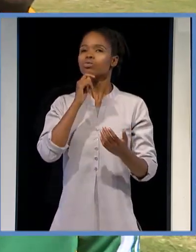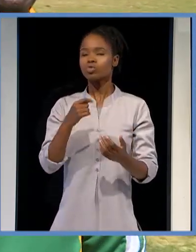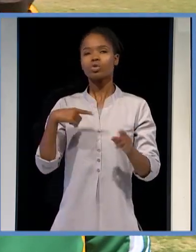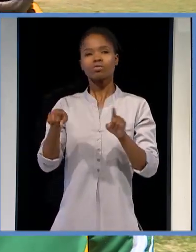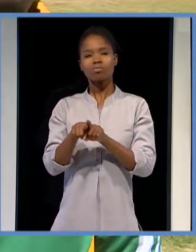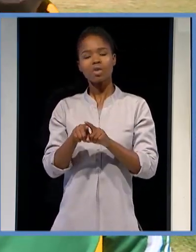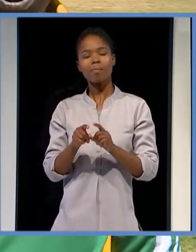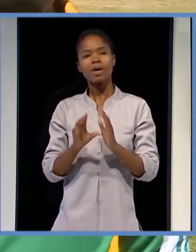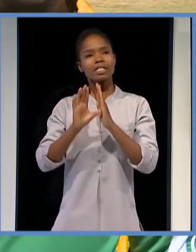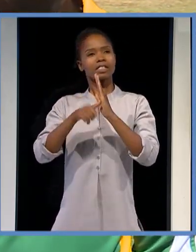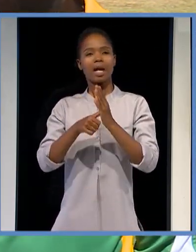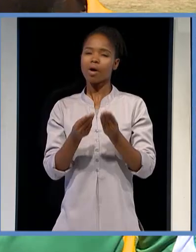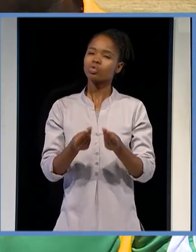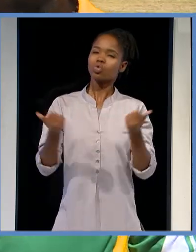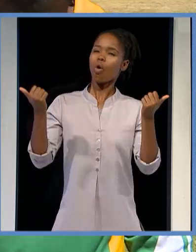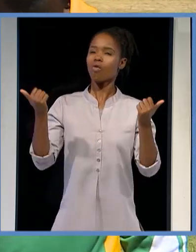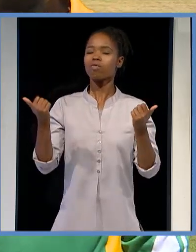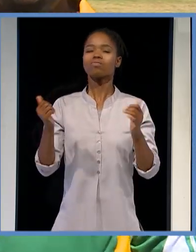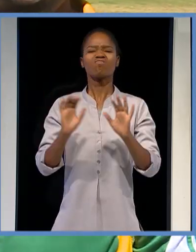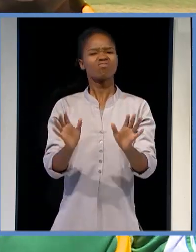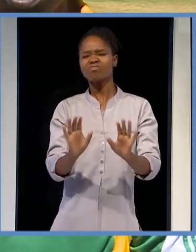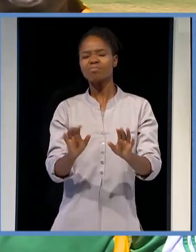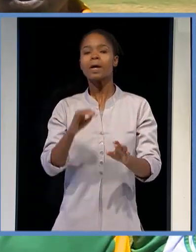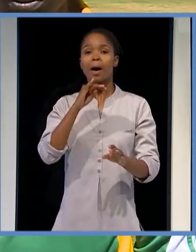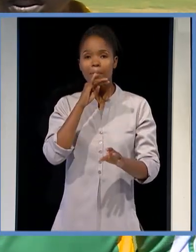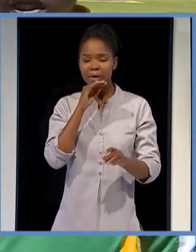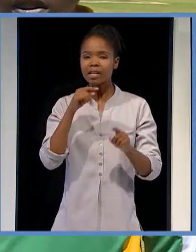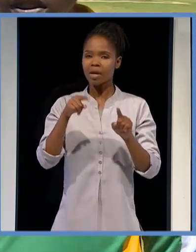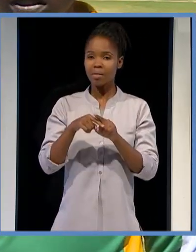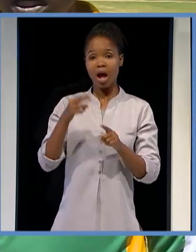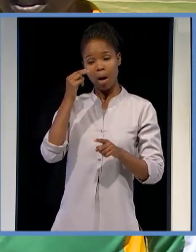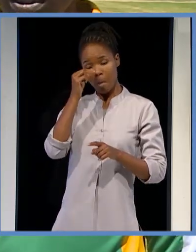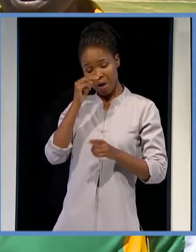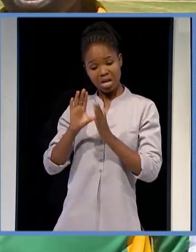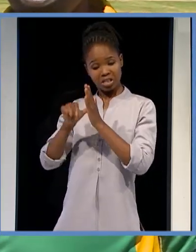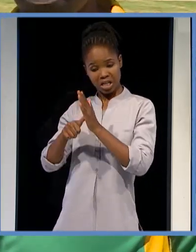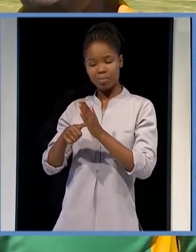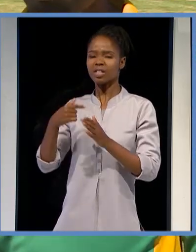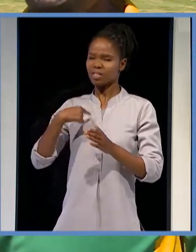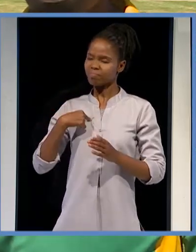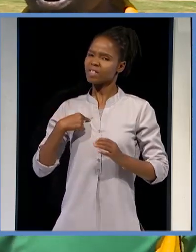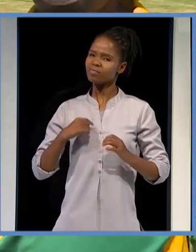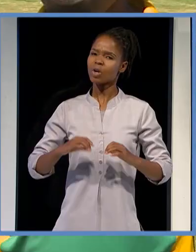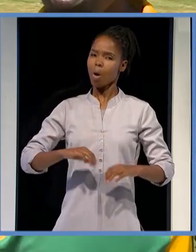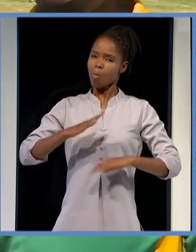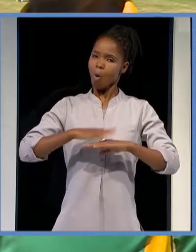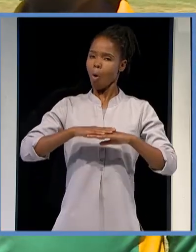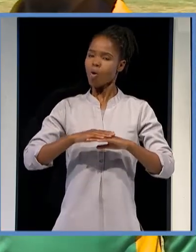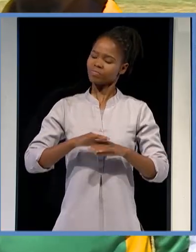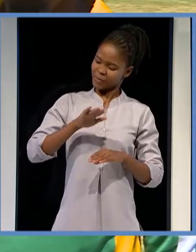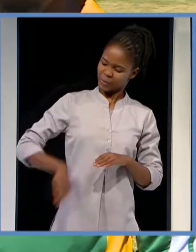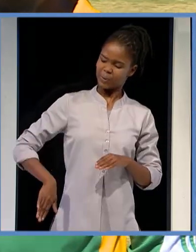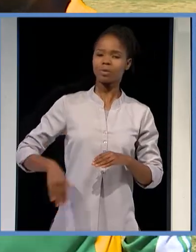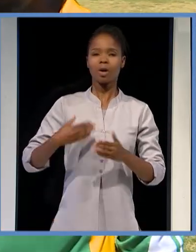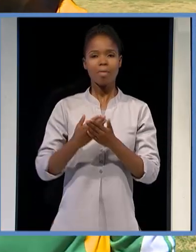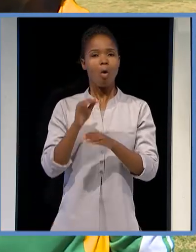overcome. You never really overcome blindness. You just become bigger than it, and by becoming bigger than it,